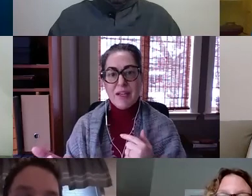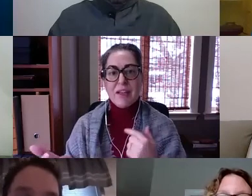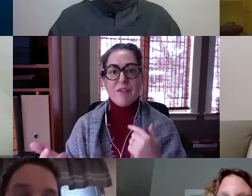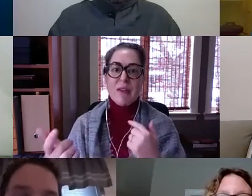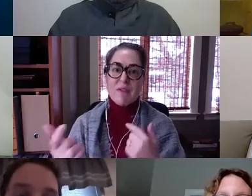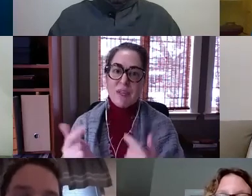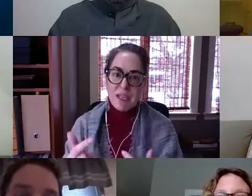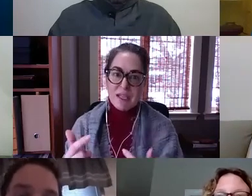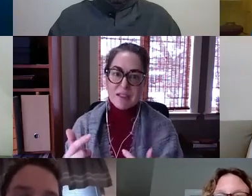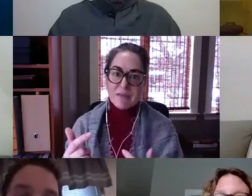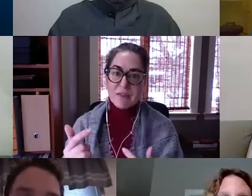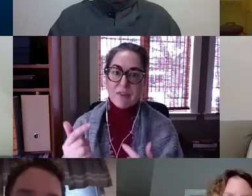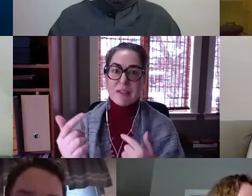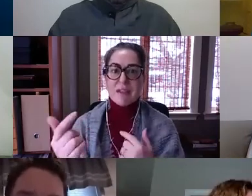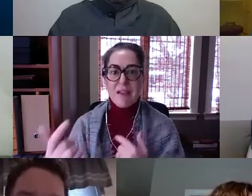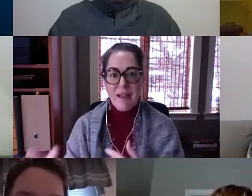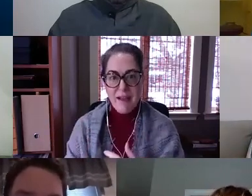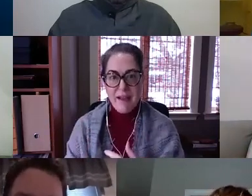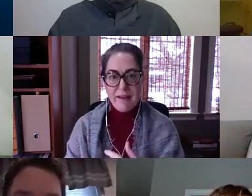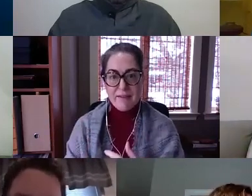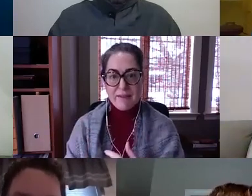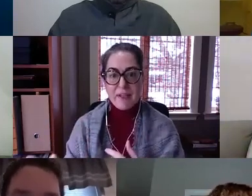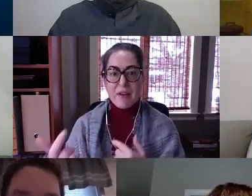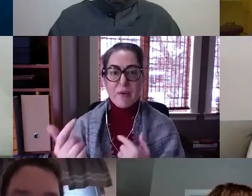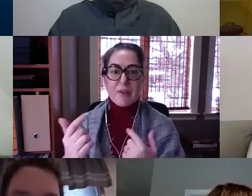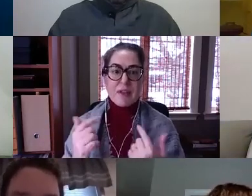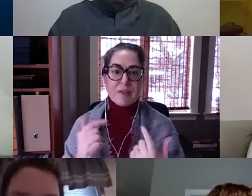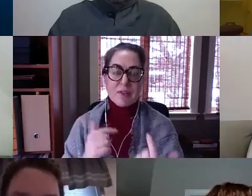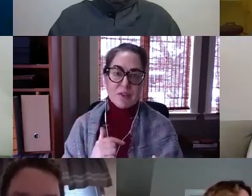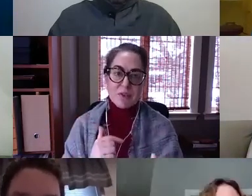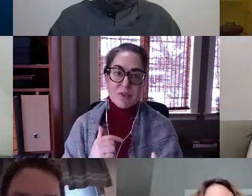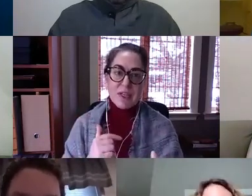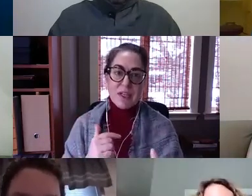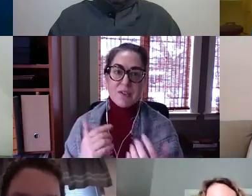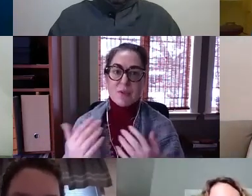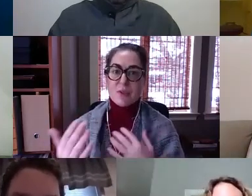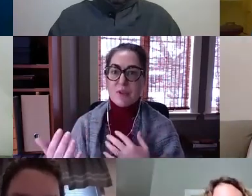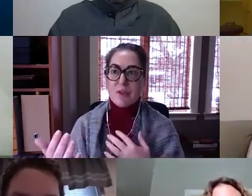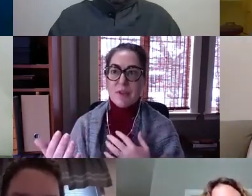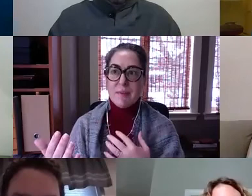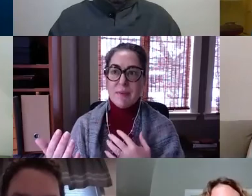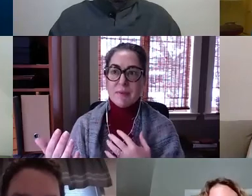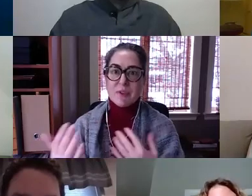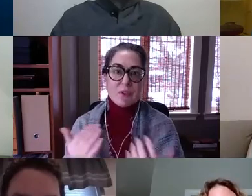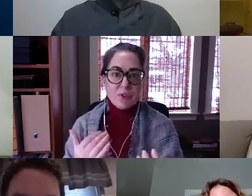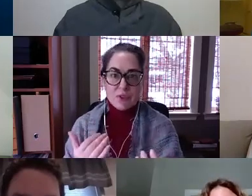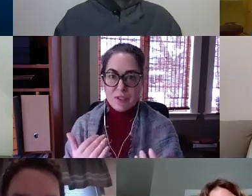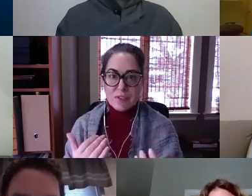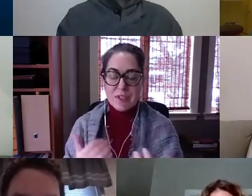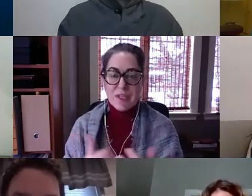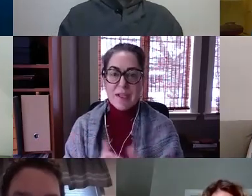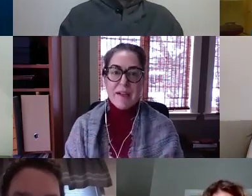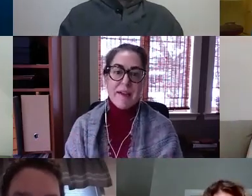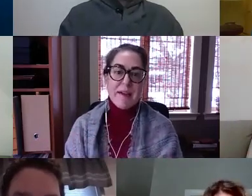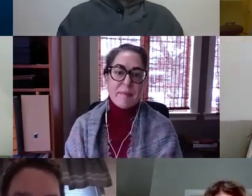right? If we have needs for things that they have, whether that's cultural needs or